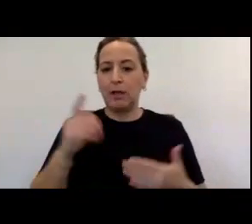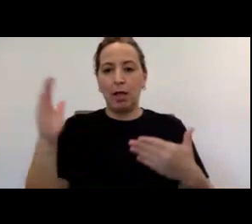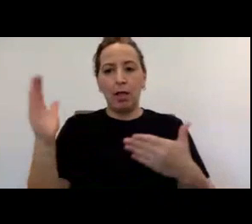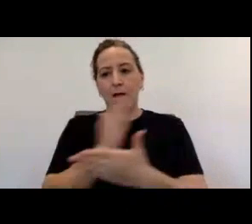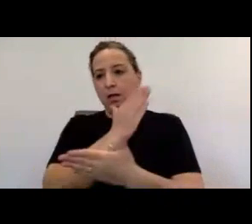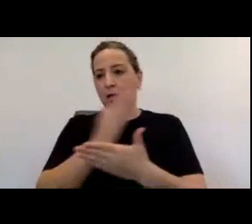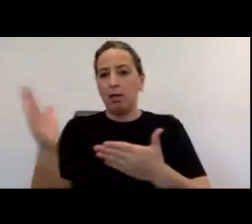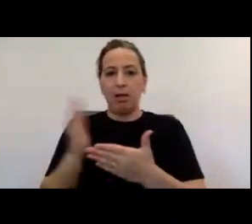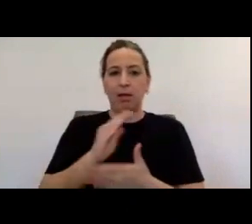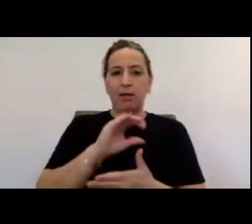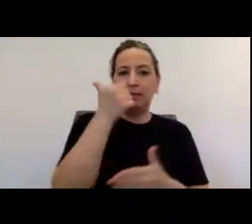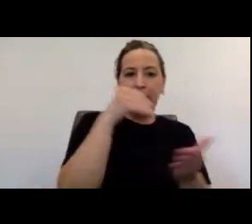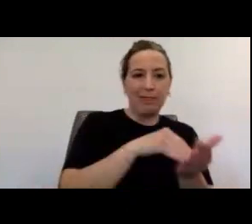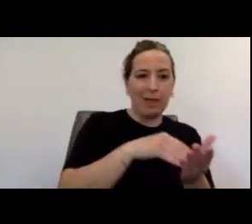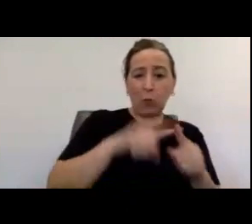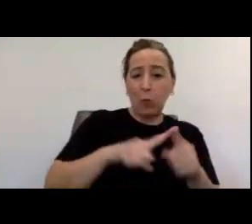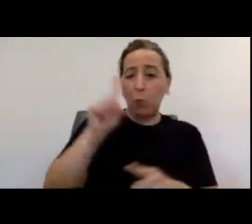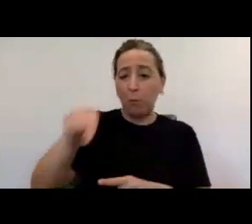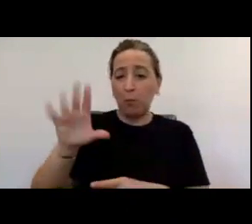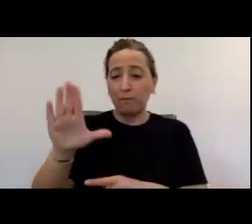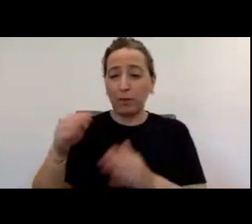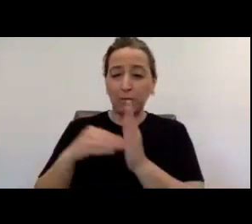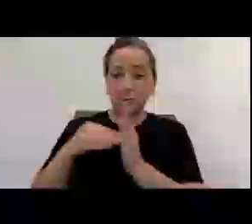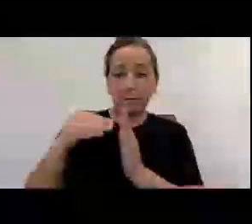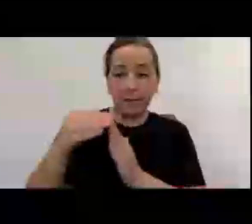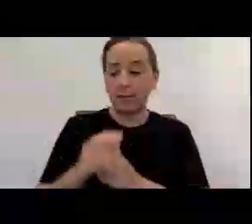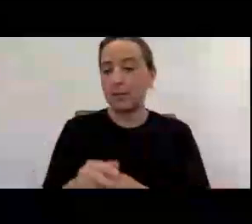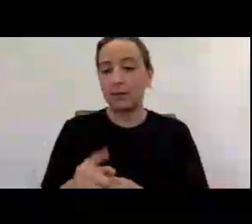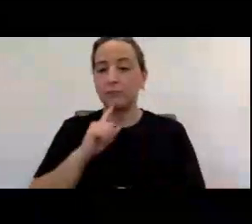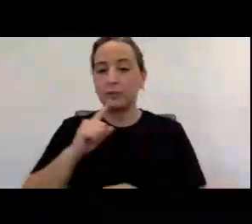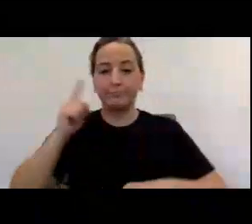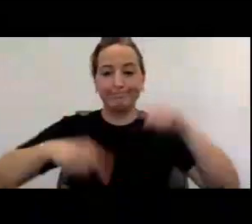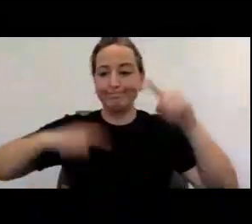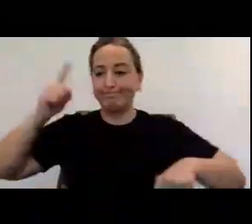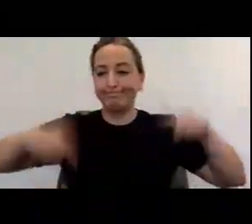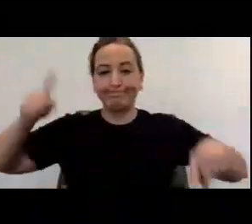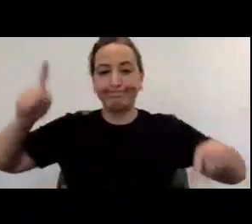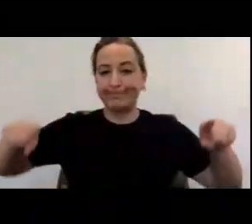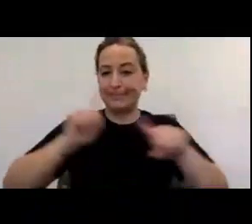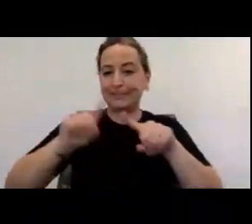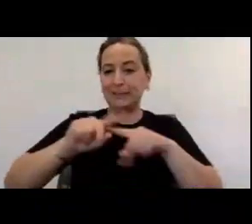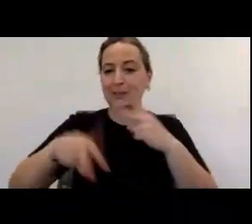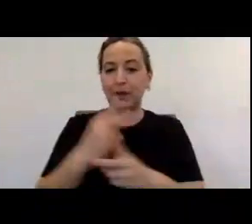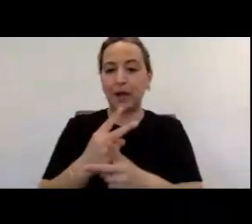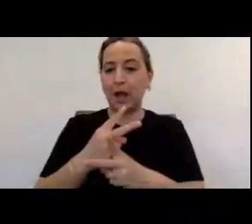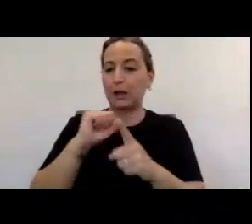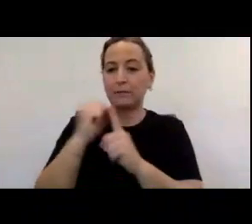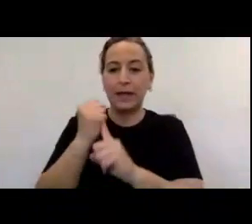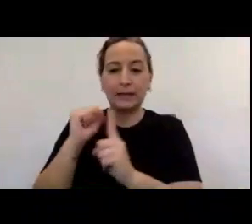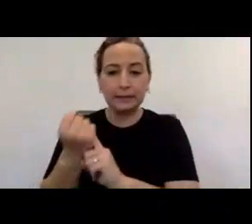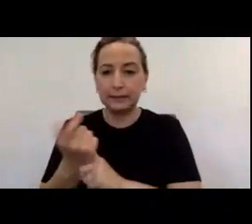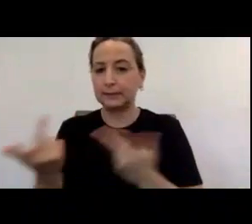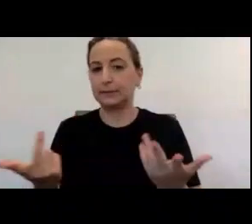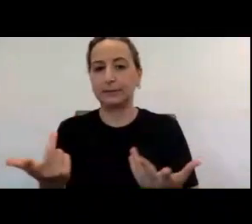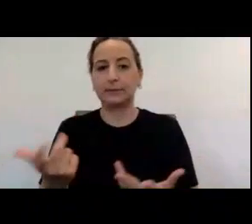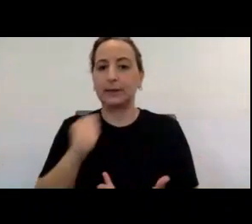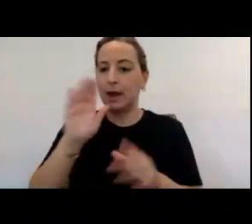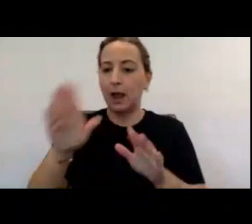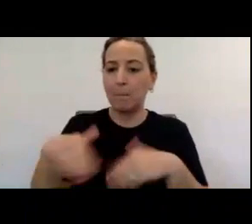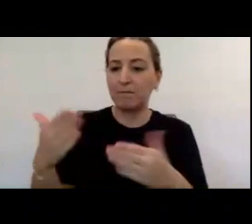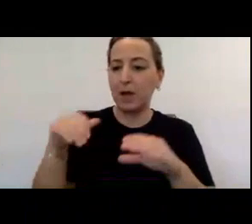1.5 million. And you can see that there is a wide variety of types of cases, anywhere from failure to provide accessible